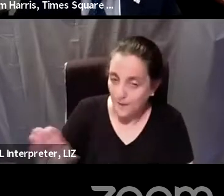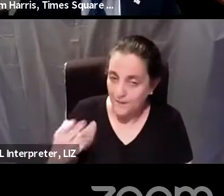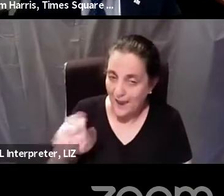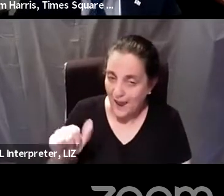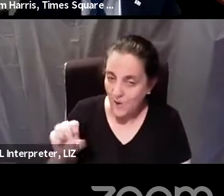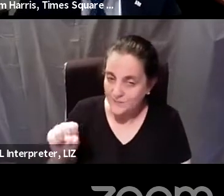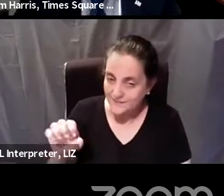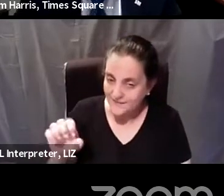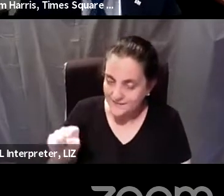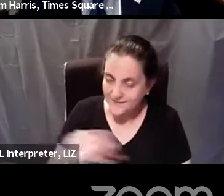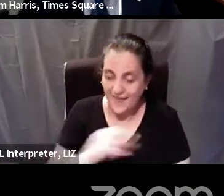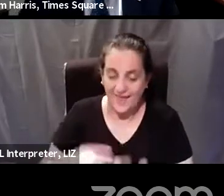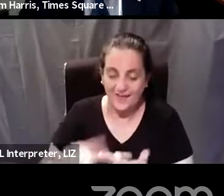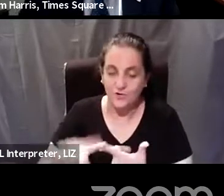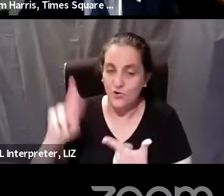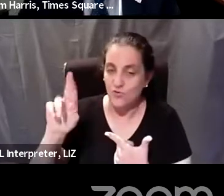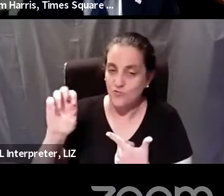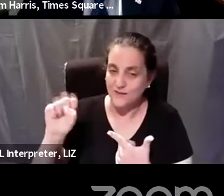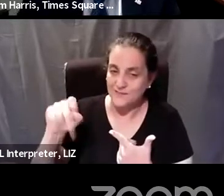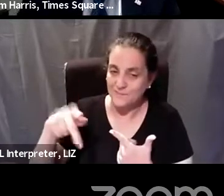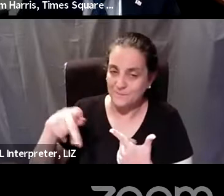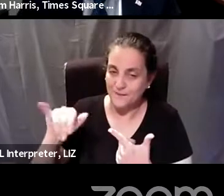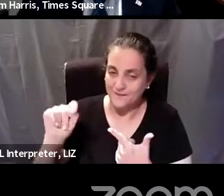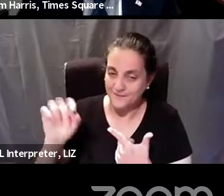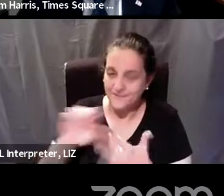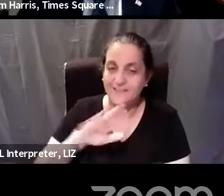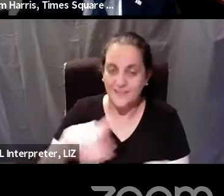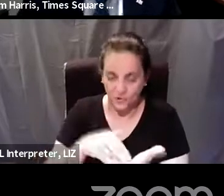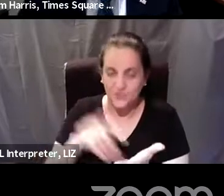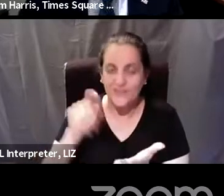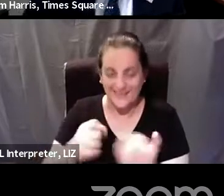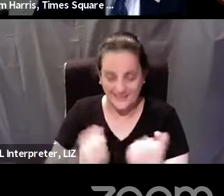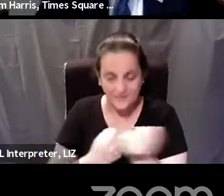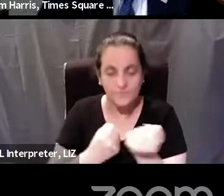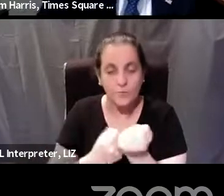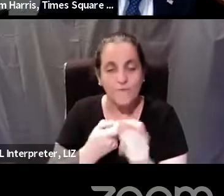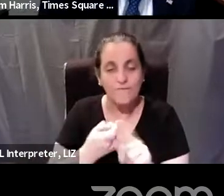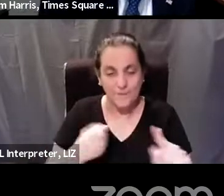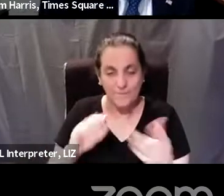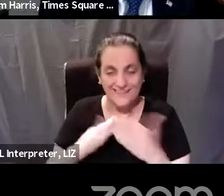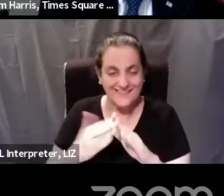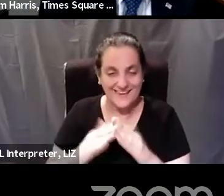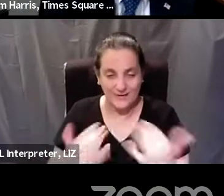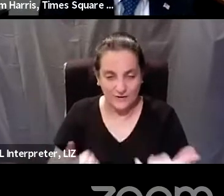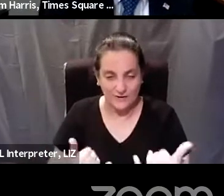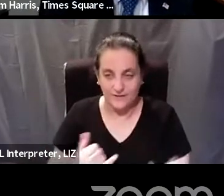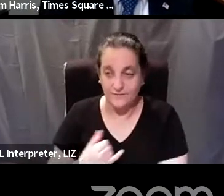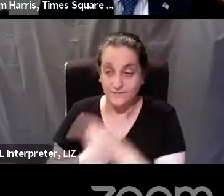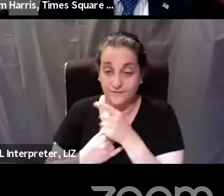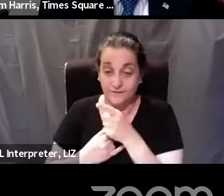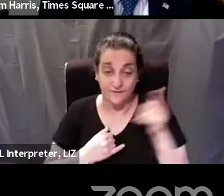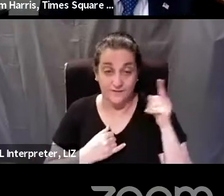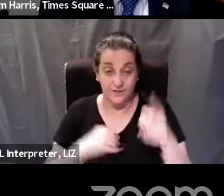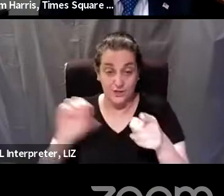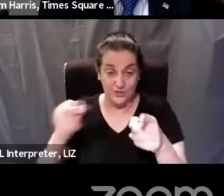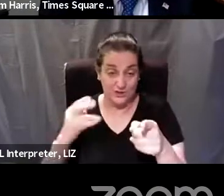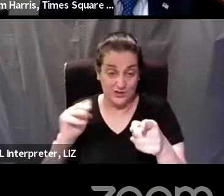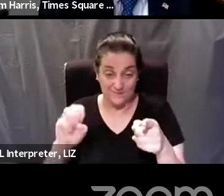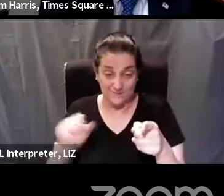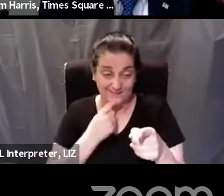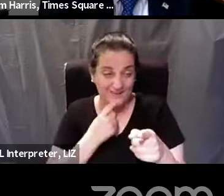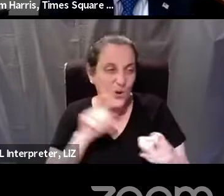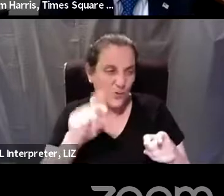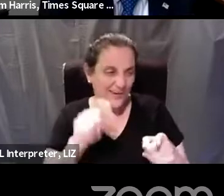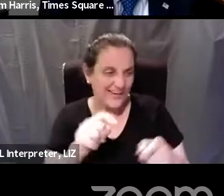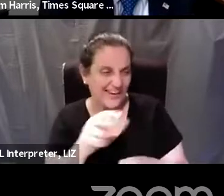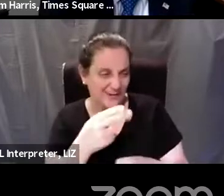think that's what needs the support of the city right now too. Thank you. We need one in Harlem. We need a Fountain